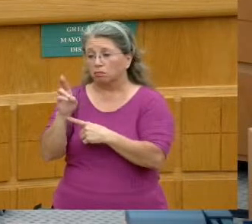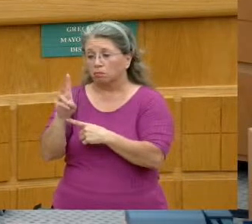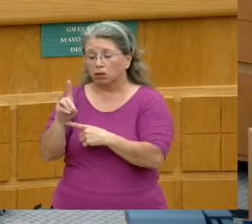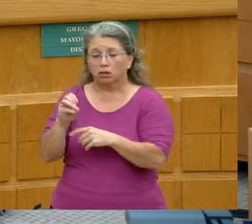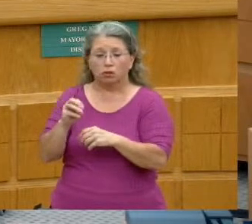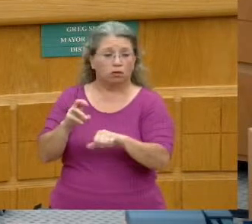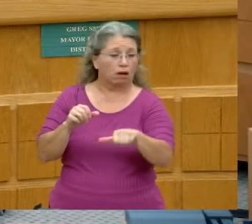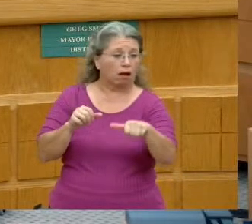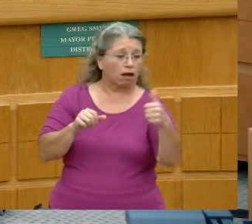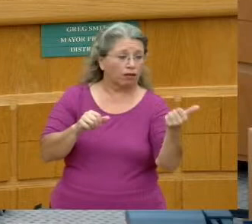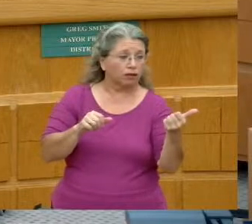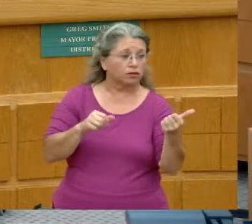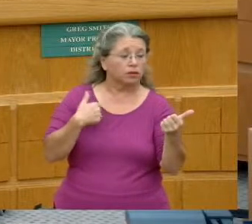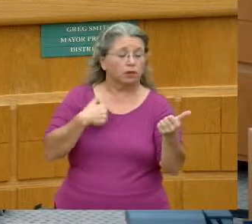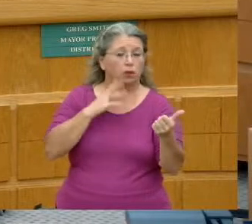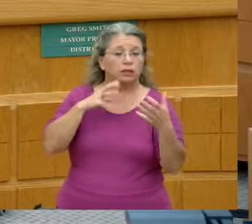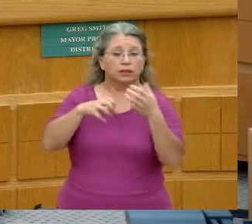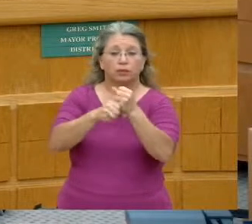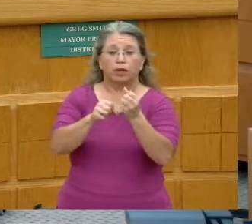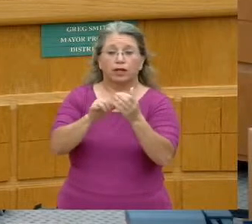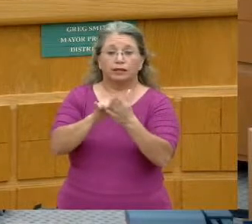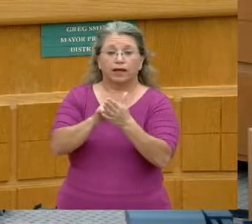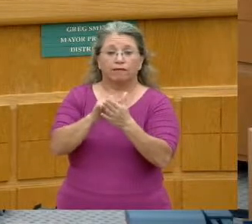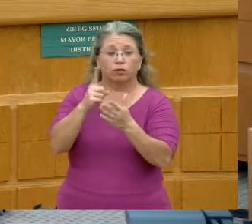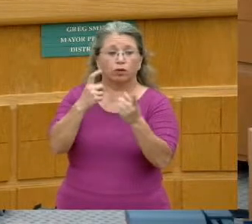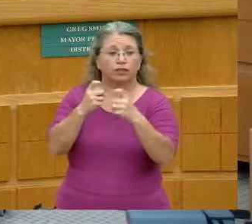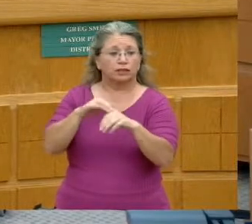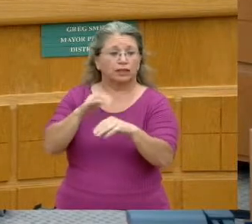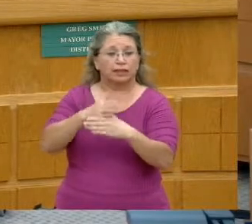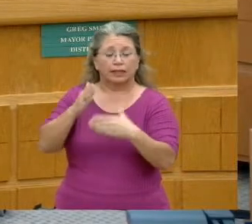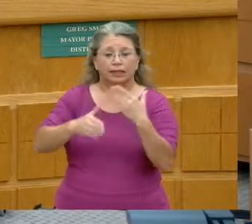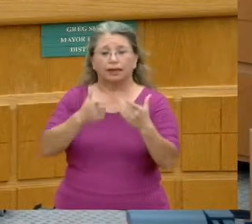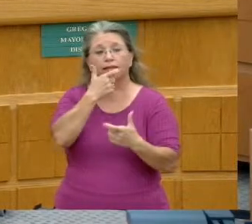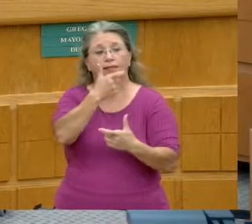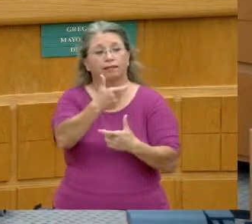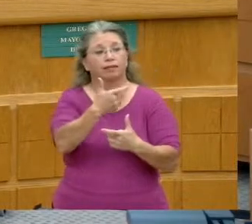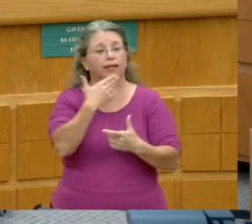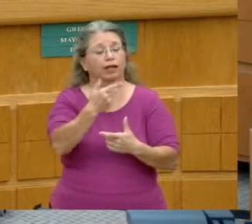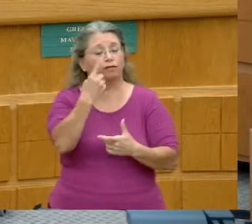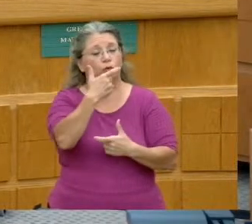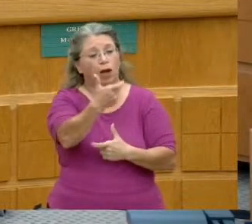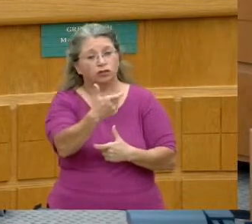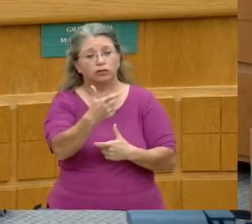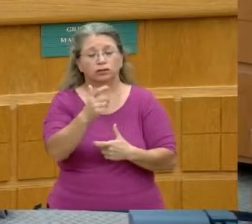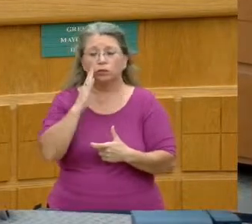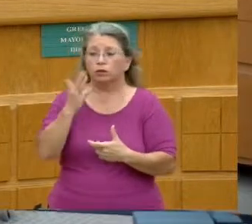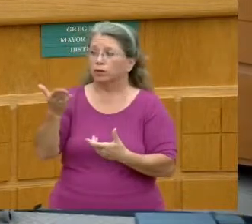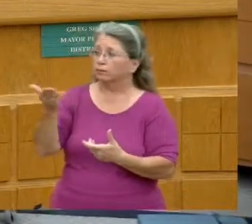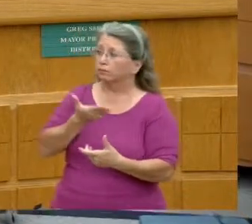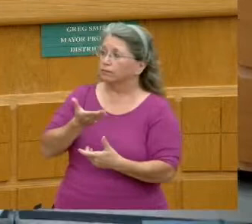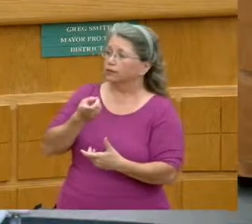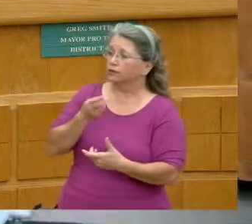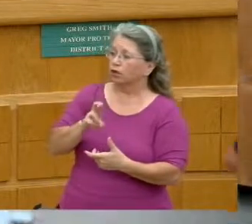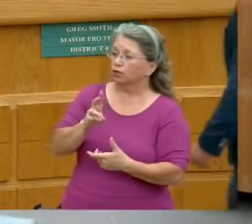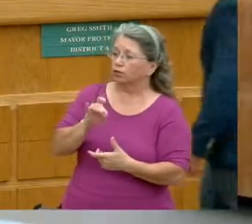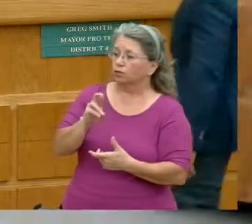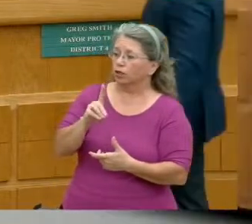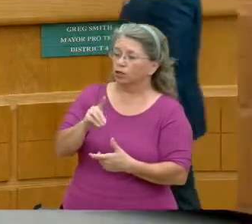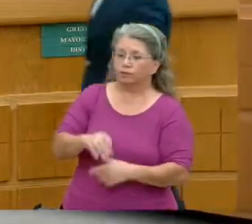in a summary way at the end of the presentation. Okay, so thank you for watching, and we'll have Dr. Bird come up.